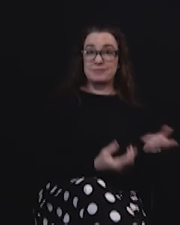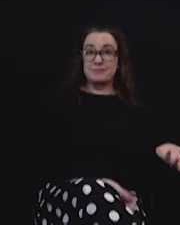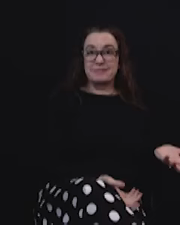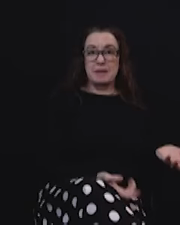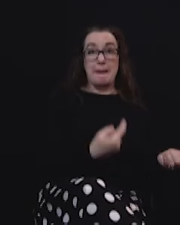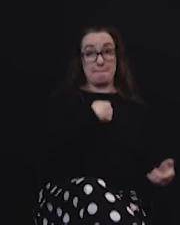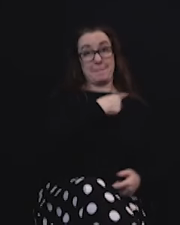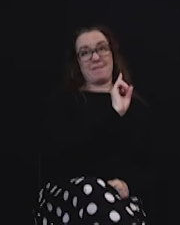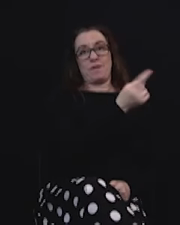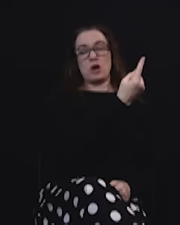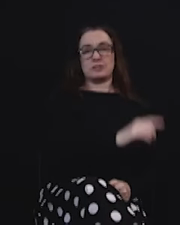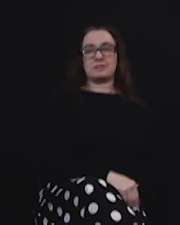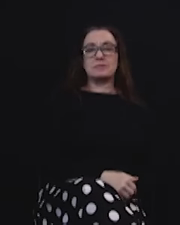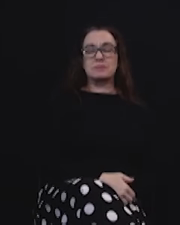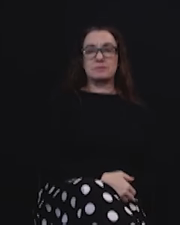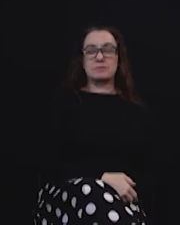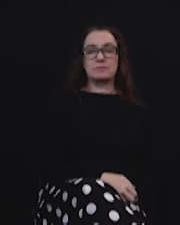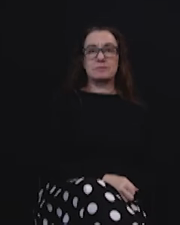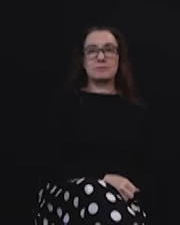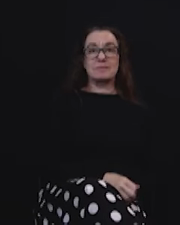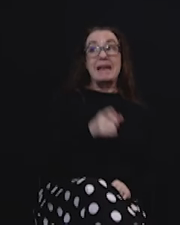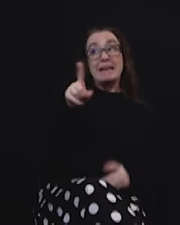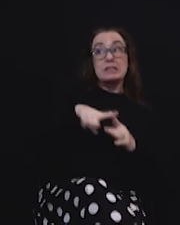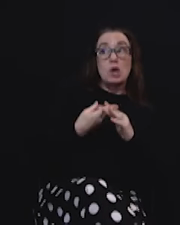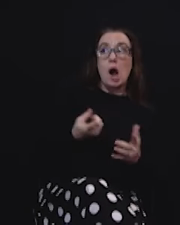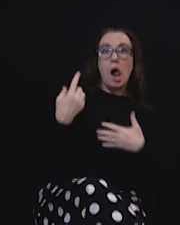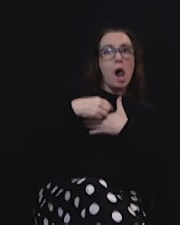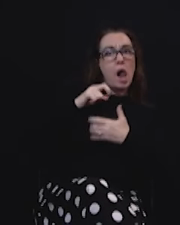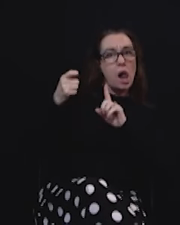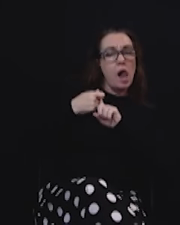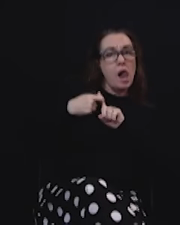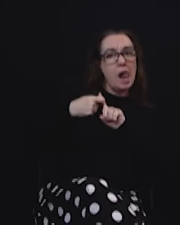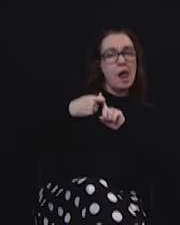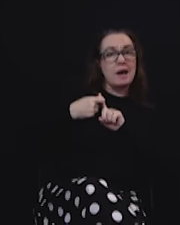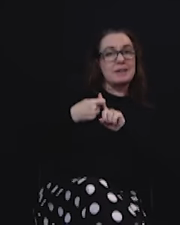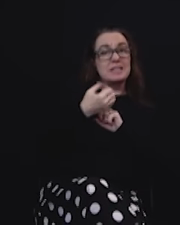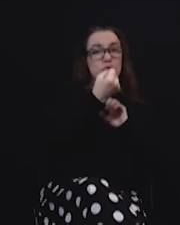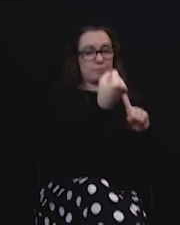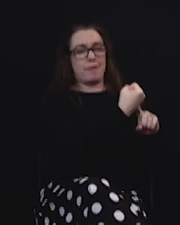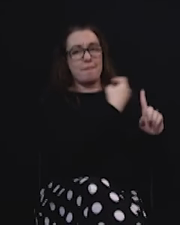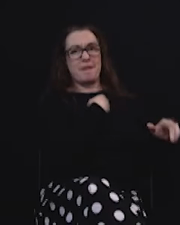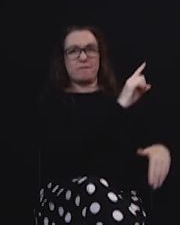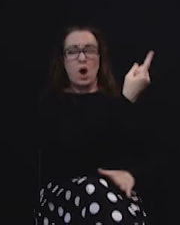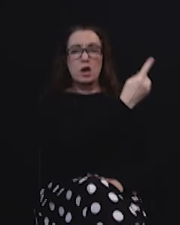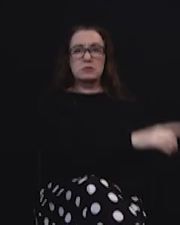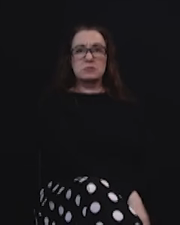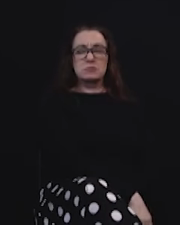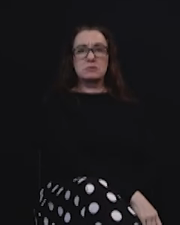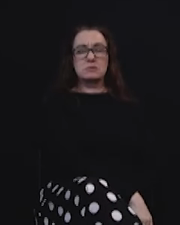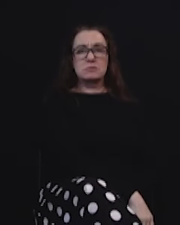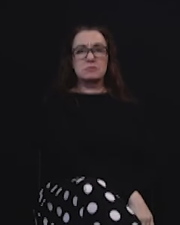me first. He started it, she hit me first.